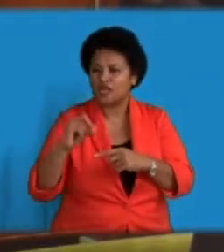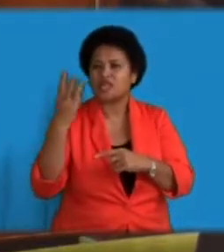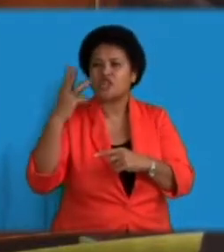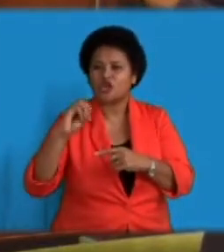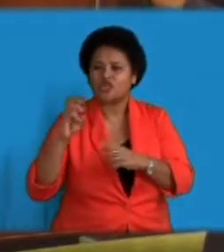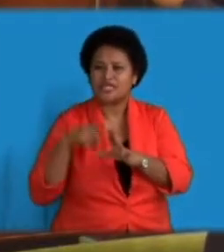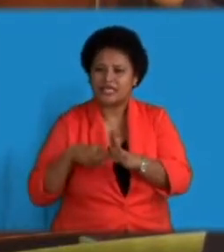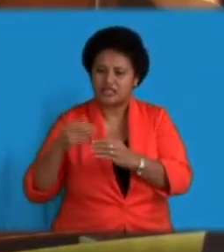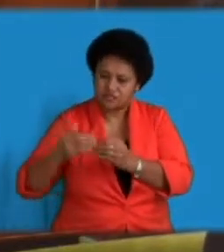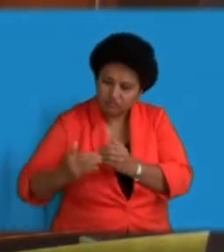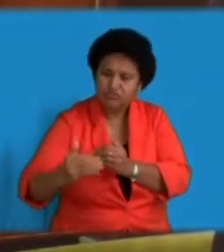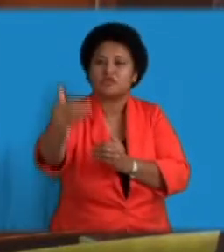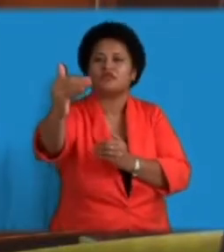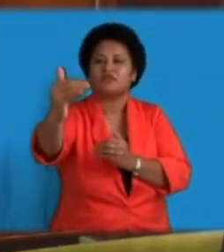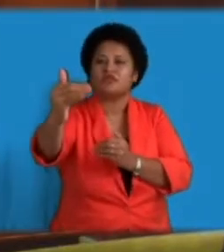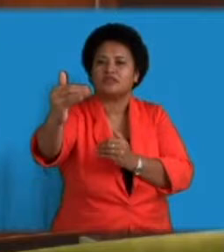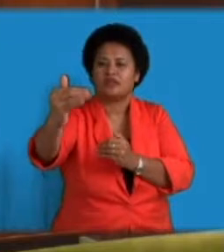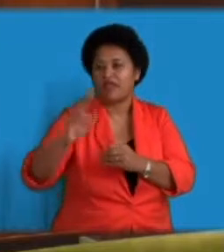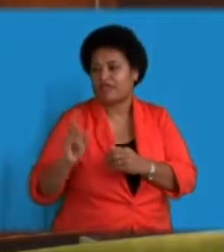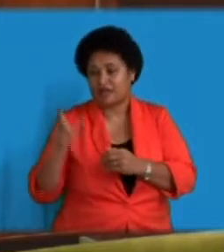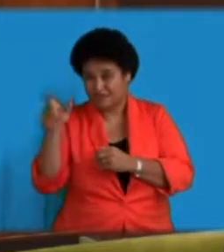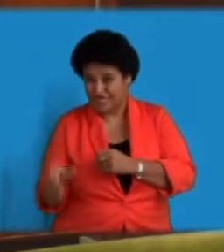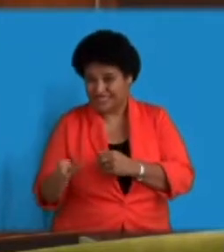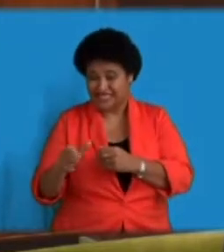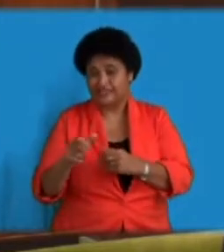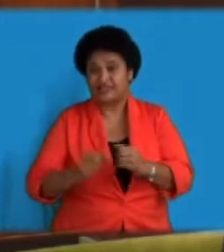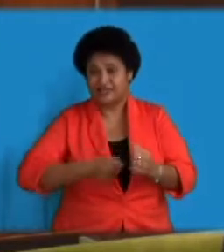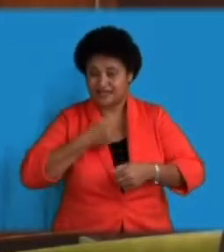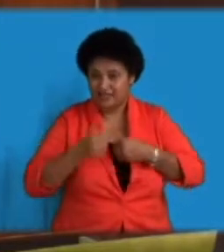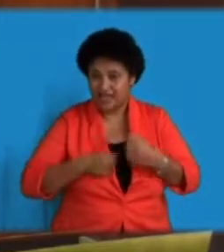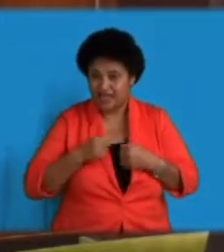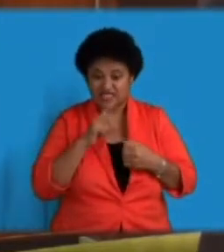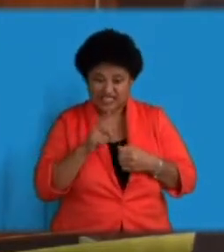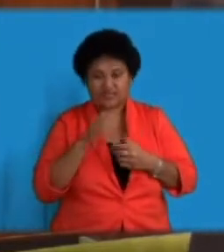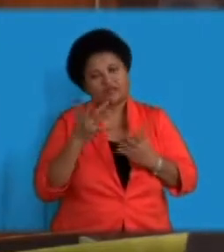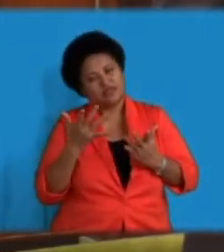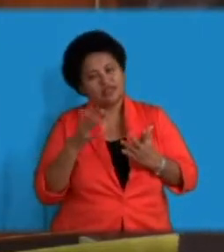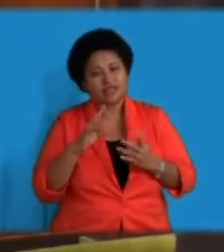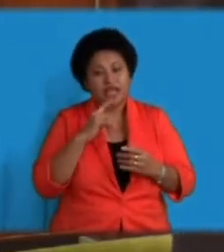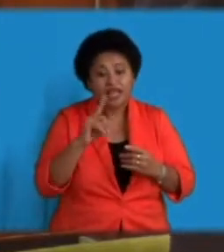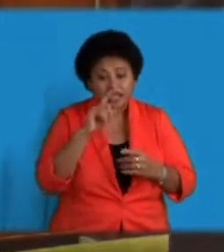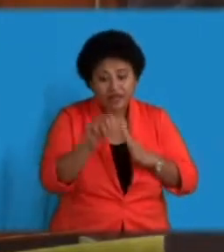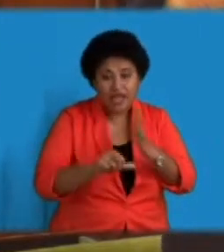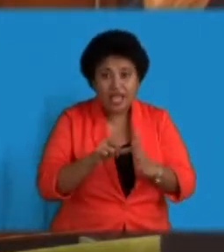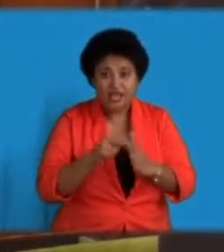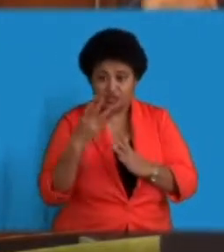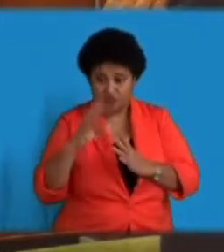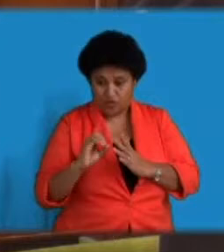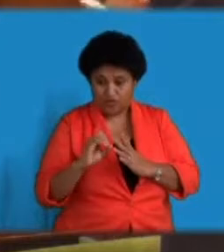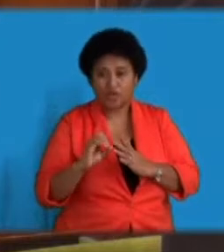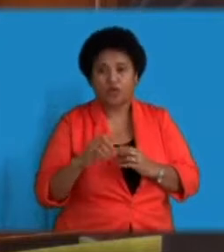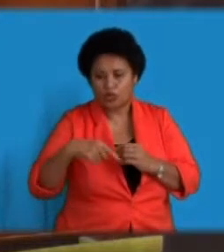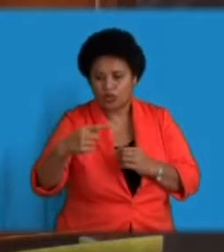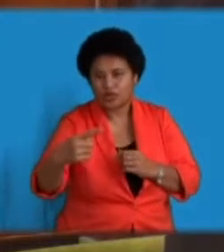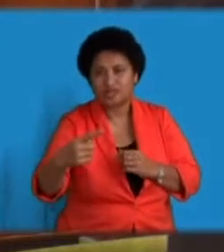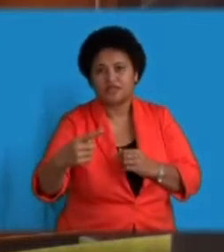person survives. So if somebody starts dialysis at the age of 40, we will keep that patient on dialysis for the next 20, 25